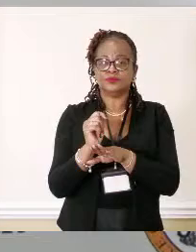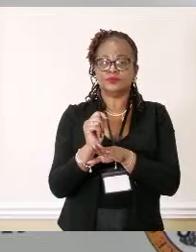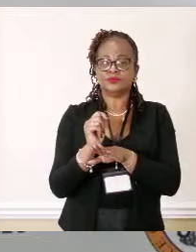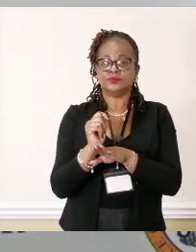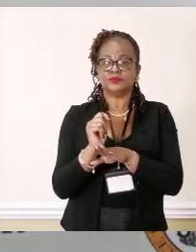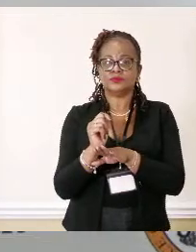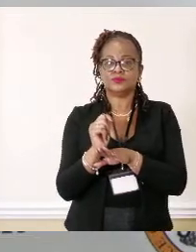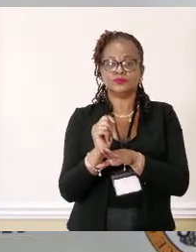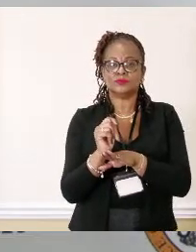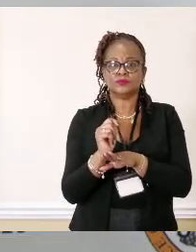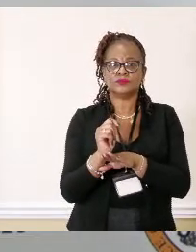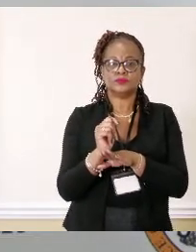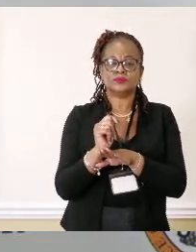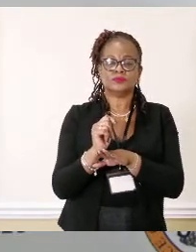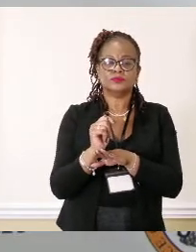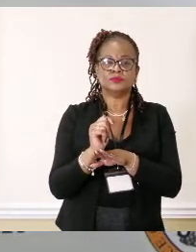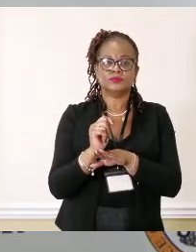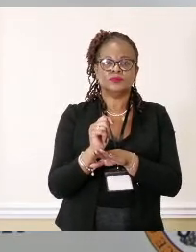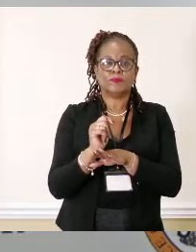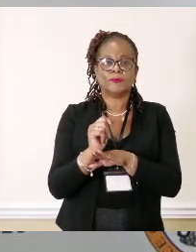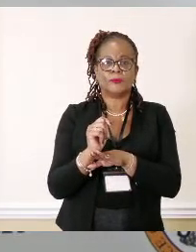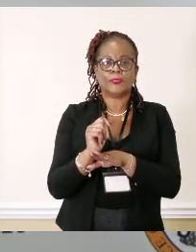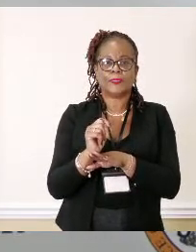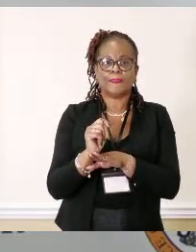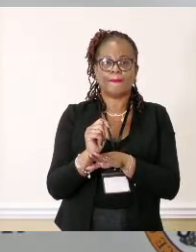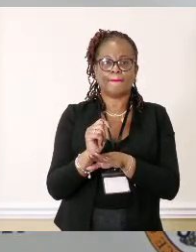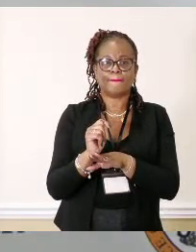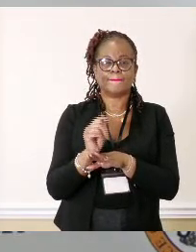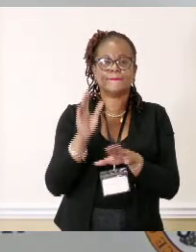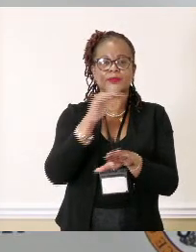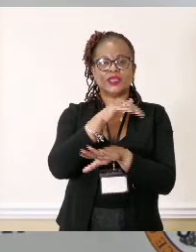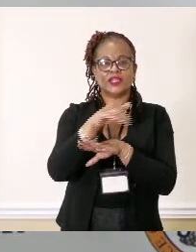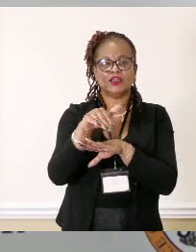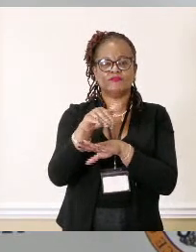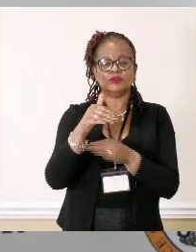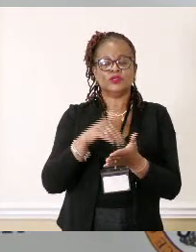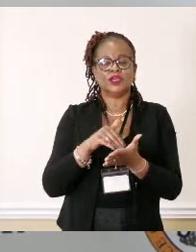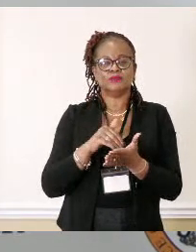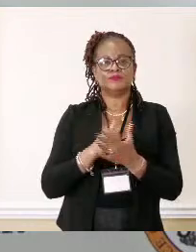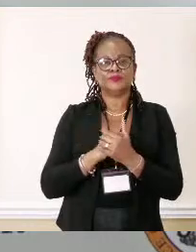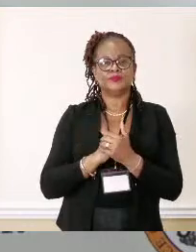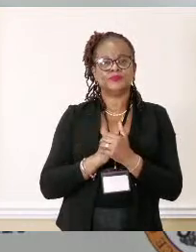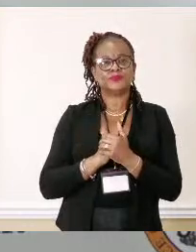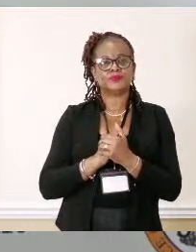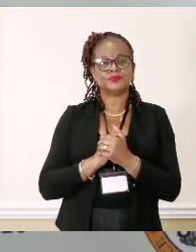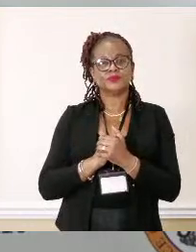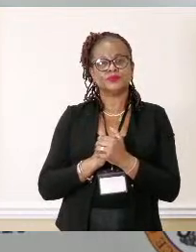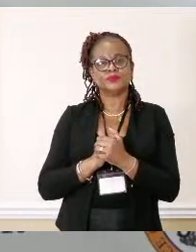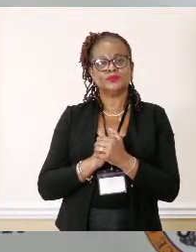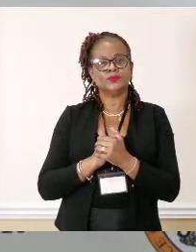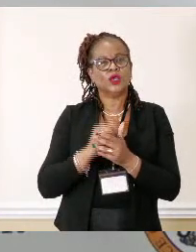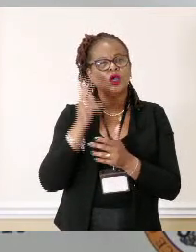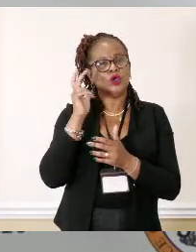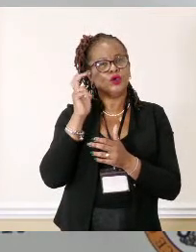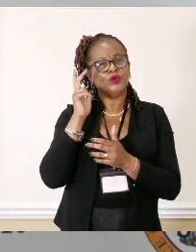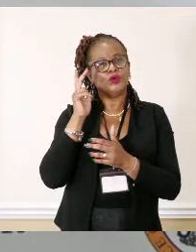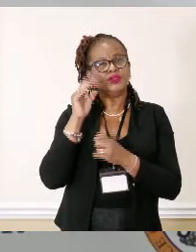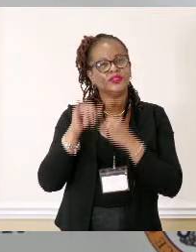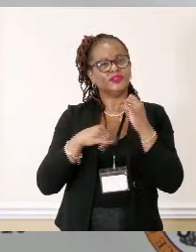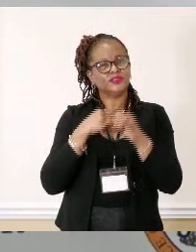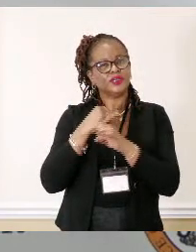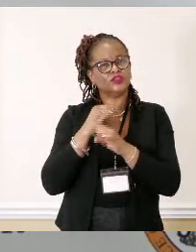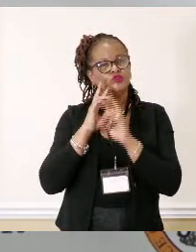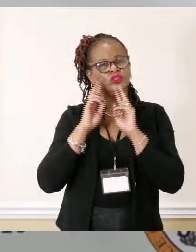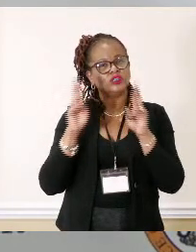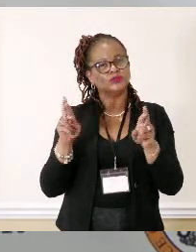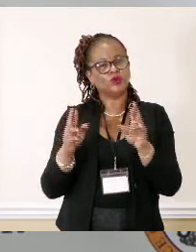Keishla Adley, please. Yes, good afternoon again. I heard an international report